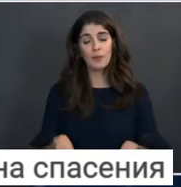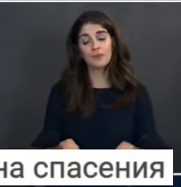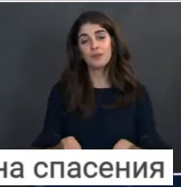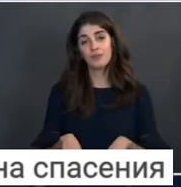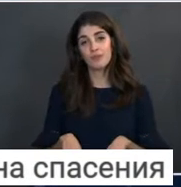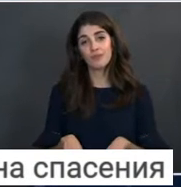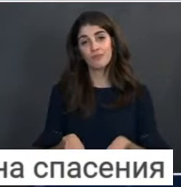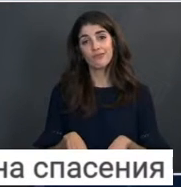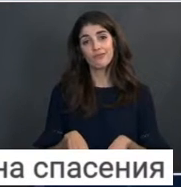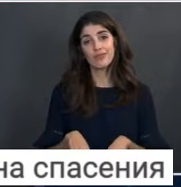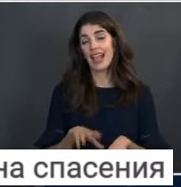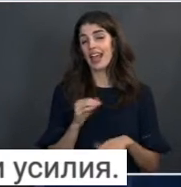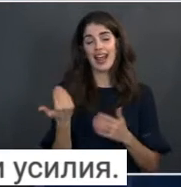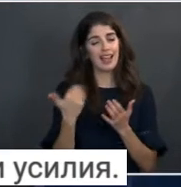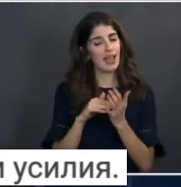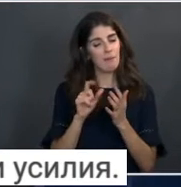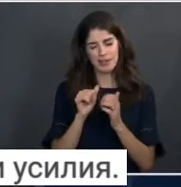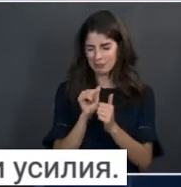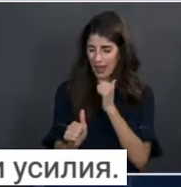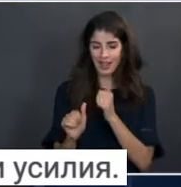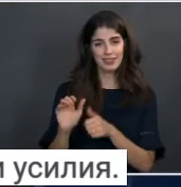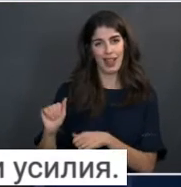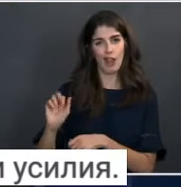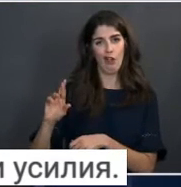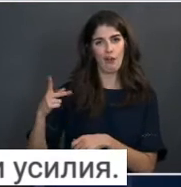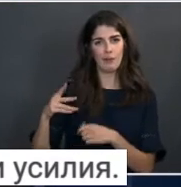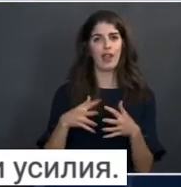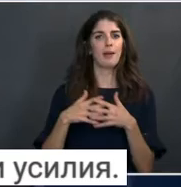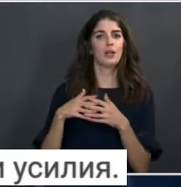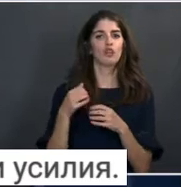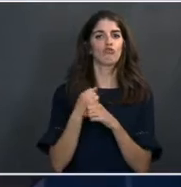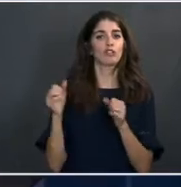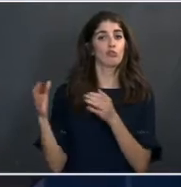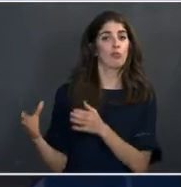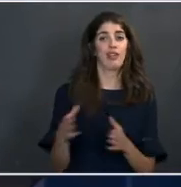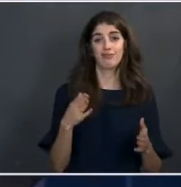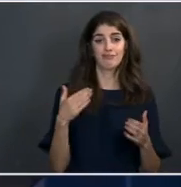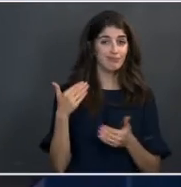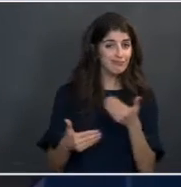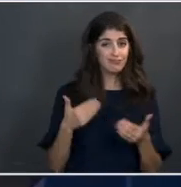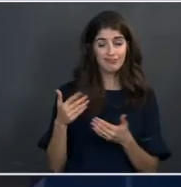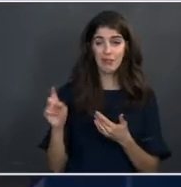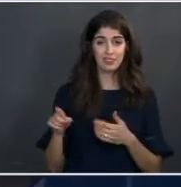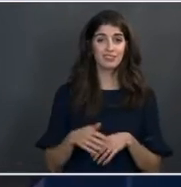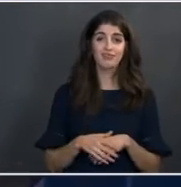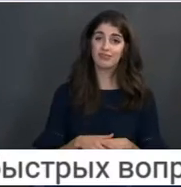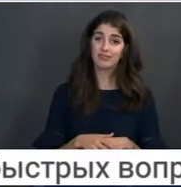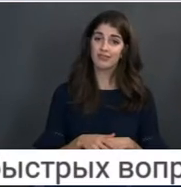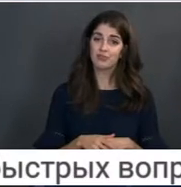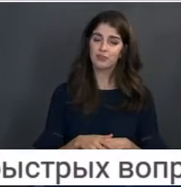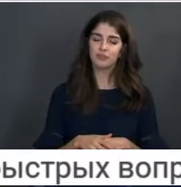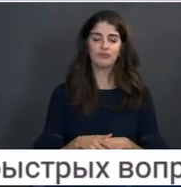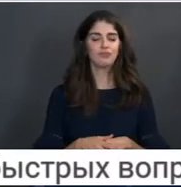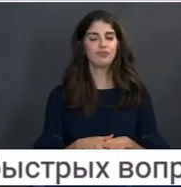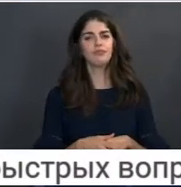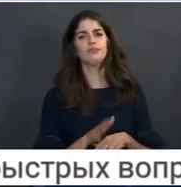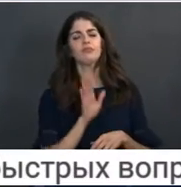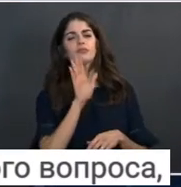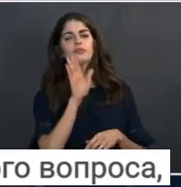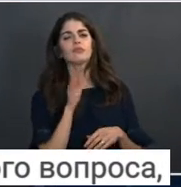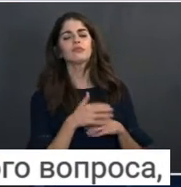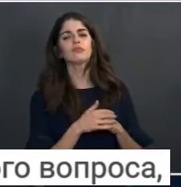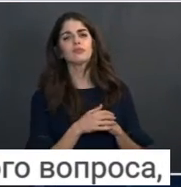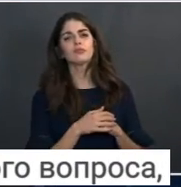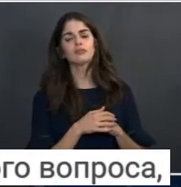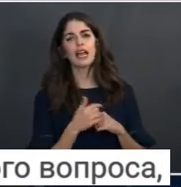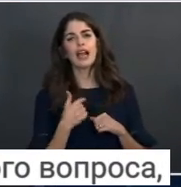getting the American Rescue Plan passed so that we can ensure we can expedite that effort. Go ahead. Thanks, Jen. Just two quick questions.